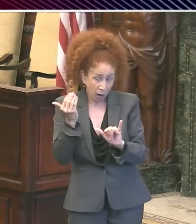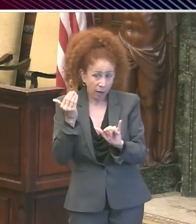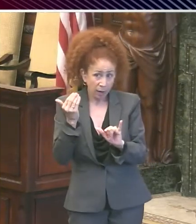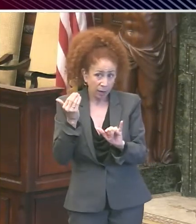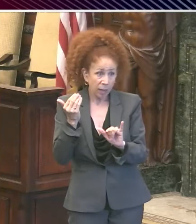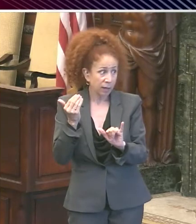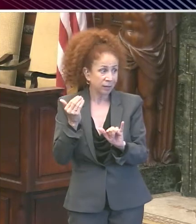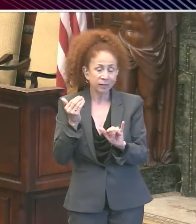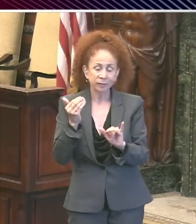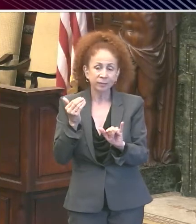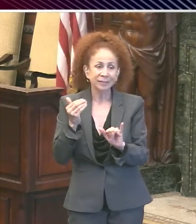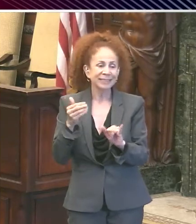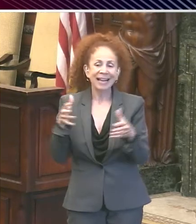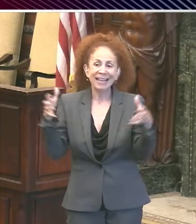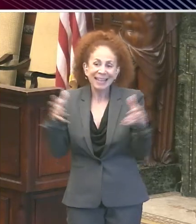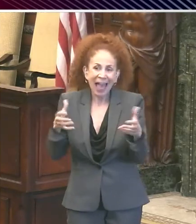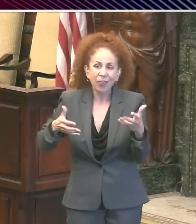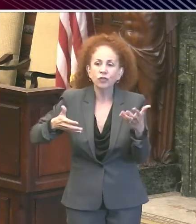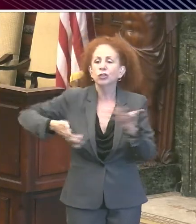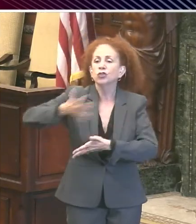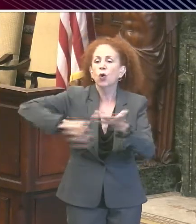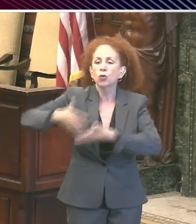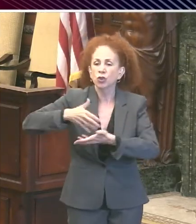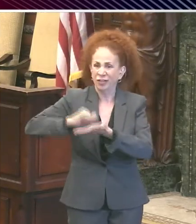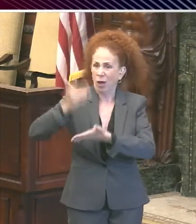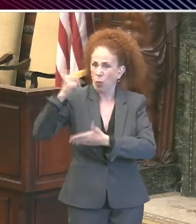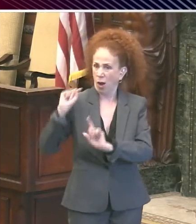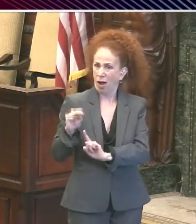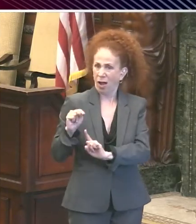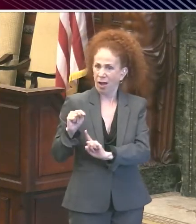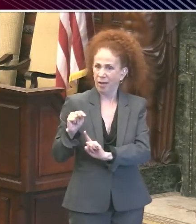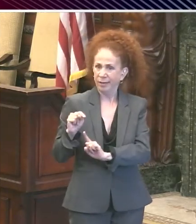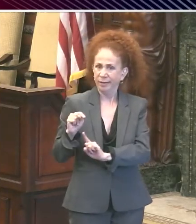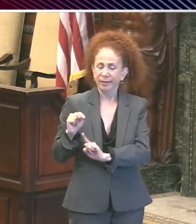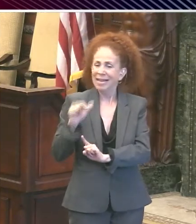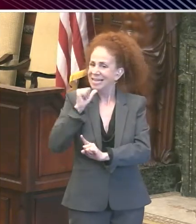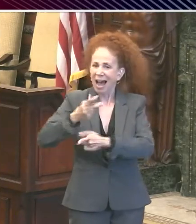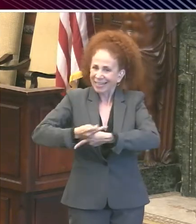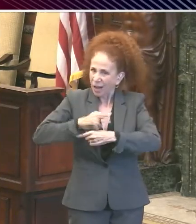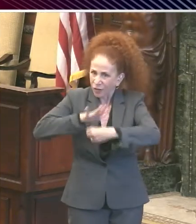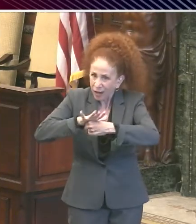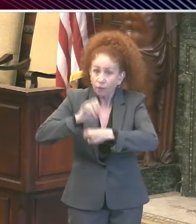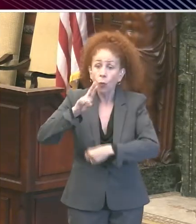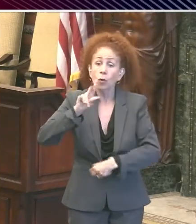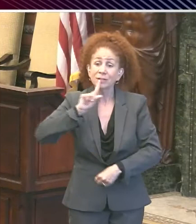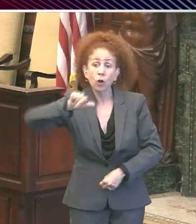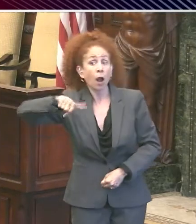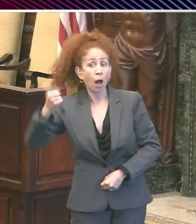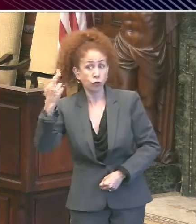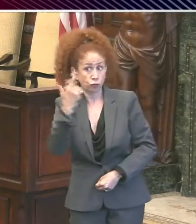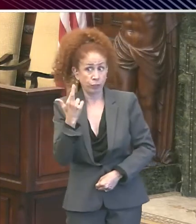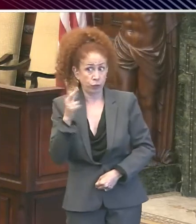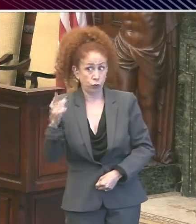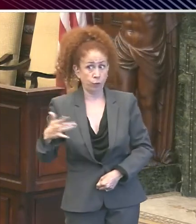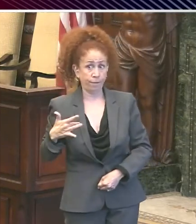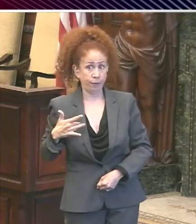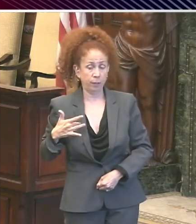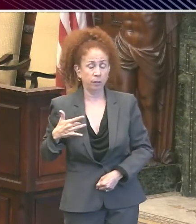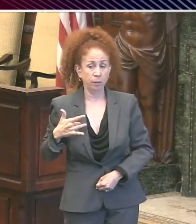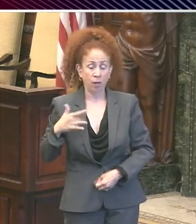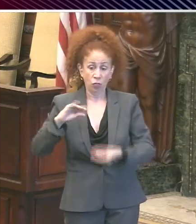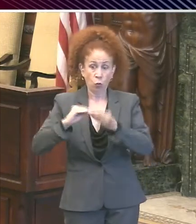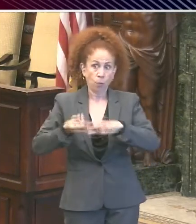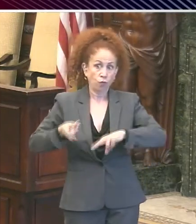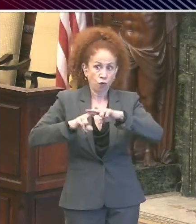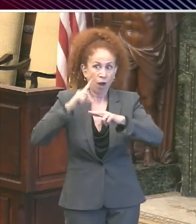folks gathering socially and sort of just not being cautious enough? Or is there some other reason now that you're seeing for cases